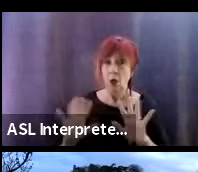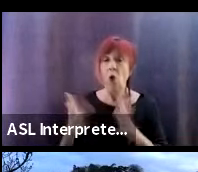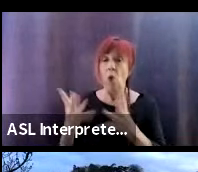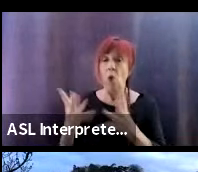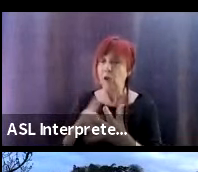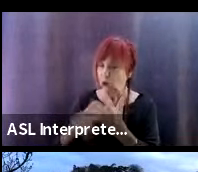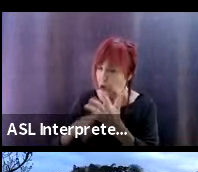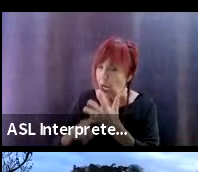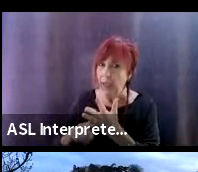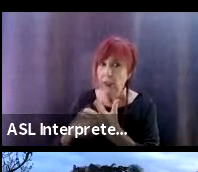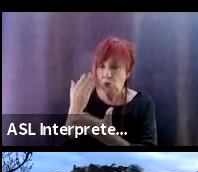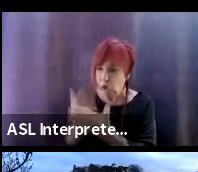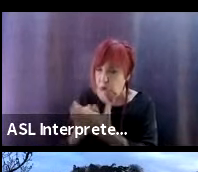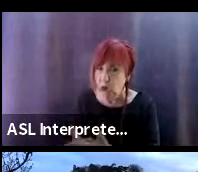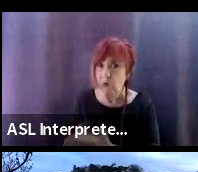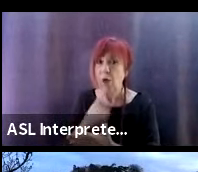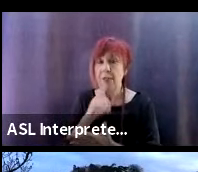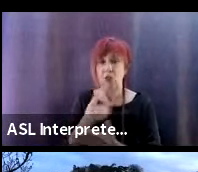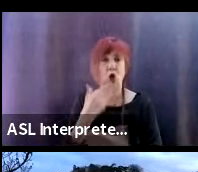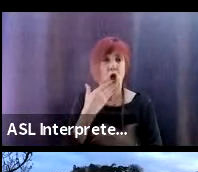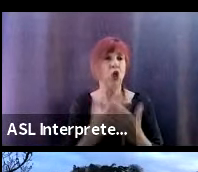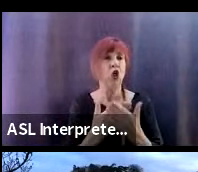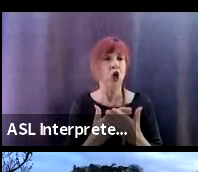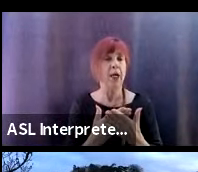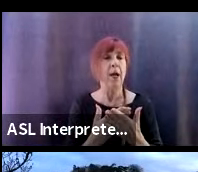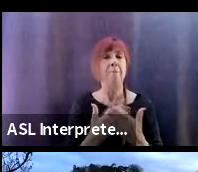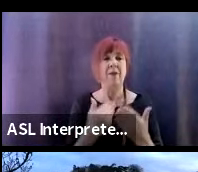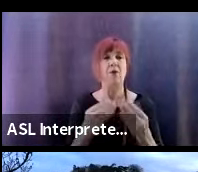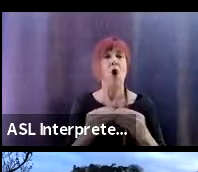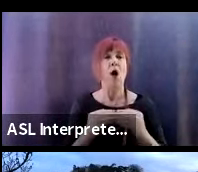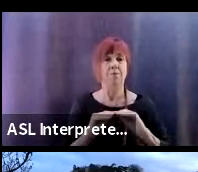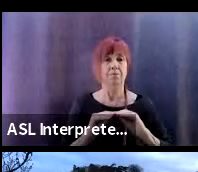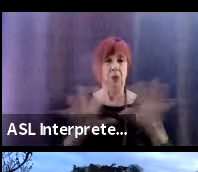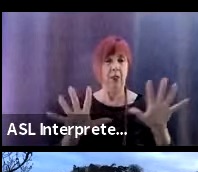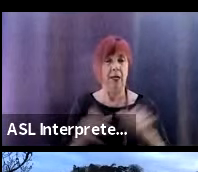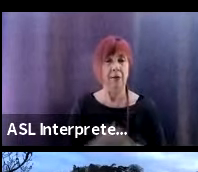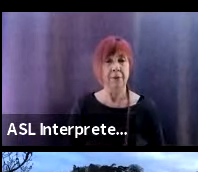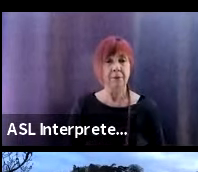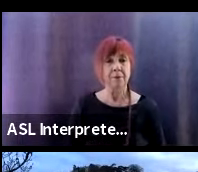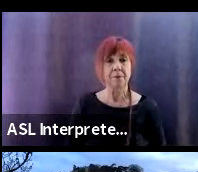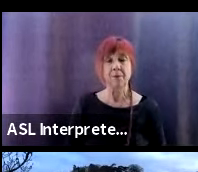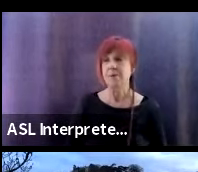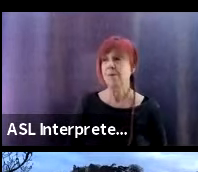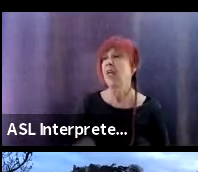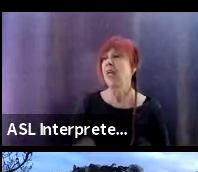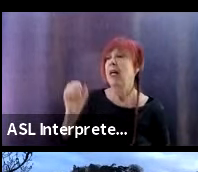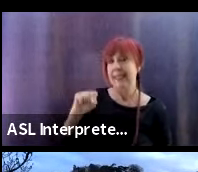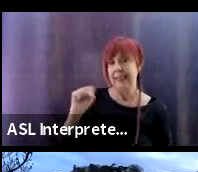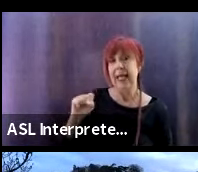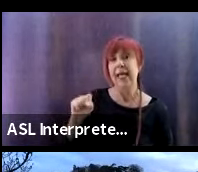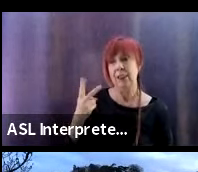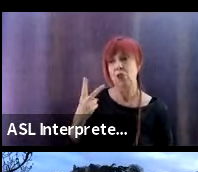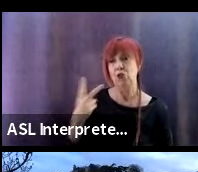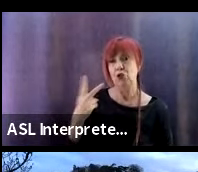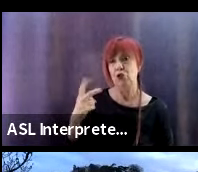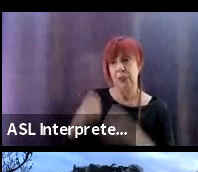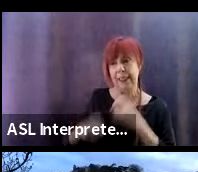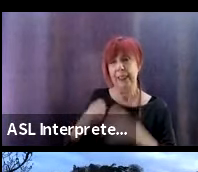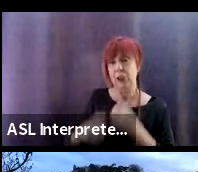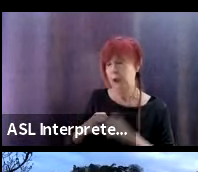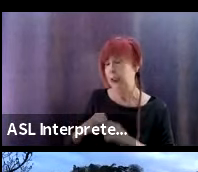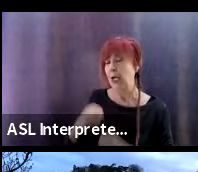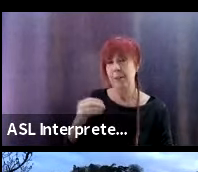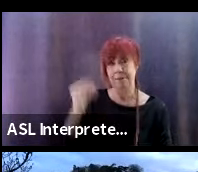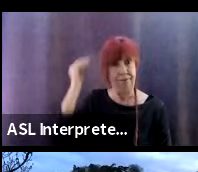And thanks, Denny, for the process points. We are definitely have those two issues top of mind and have been talking